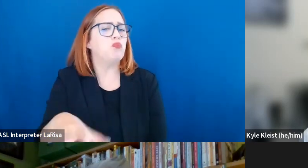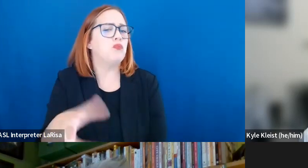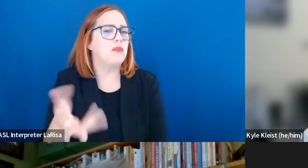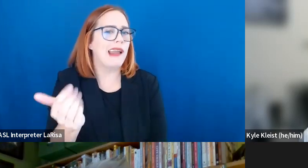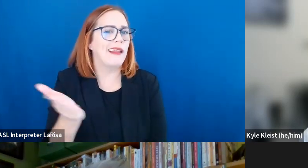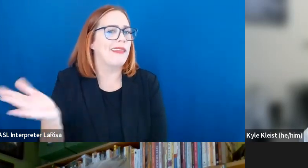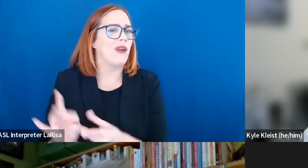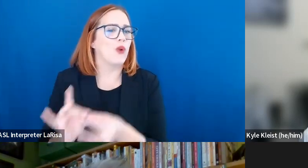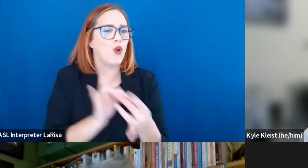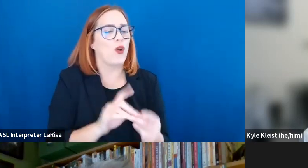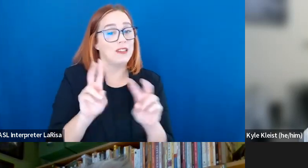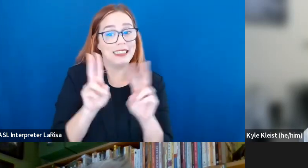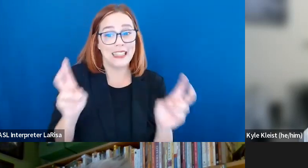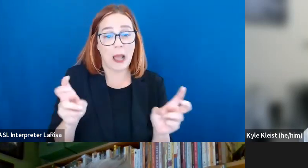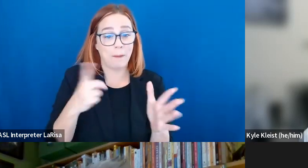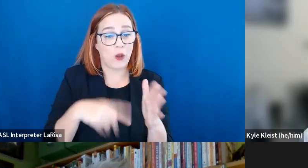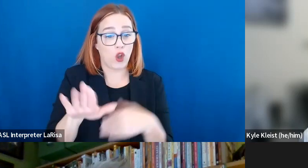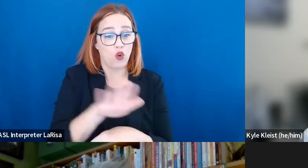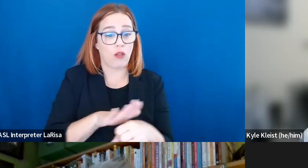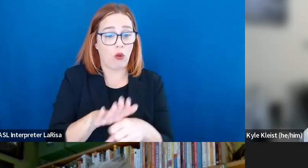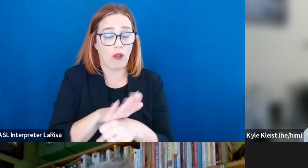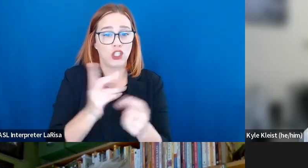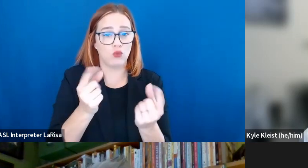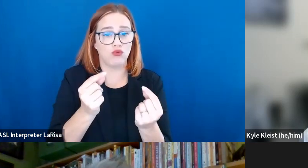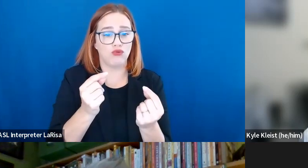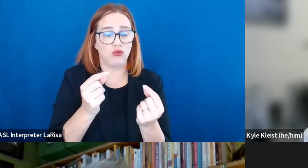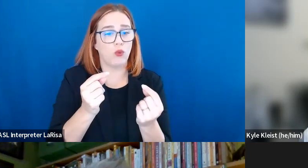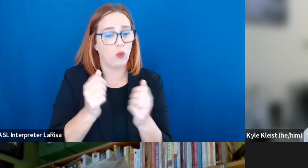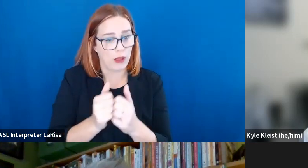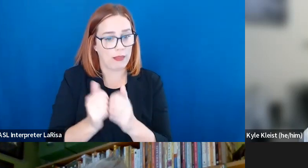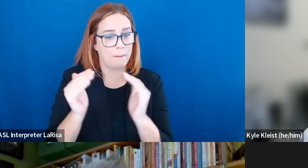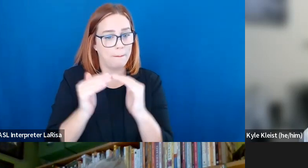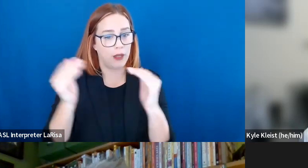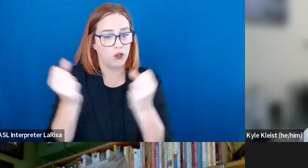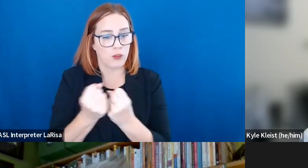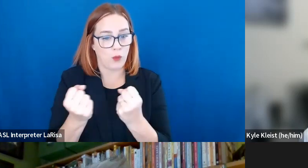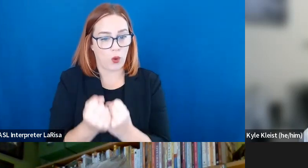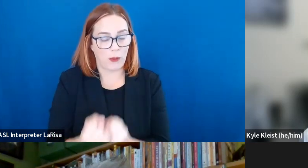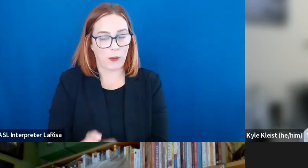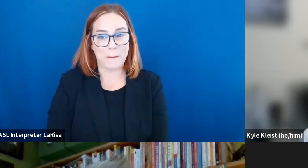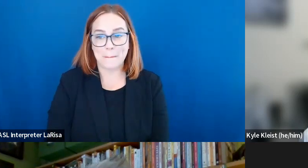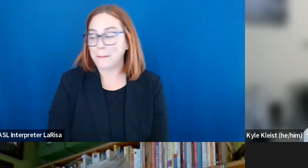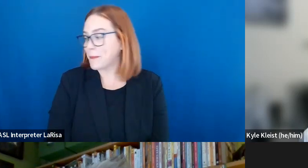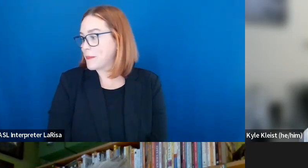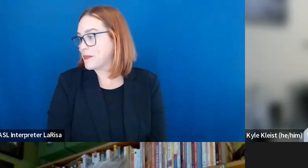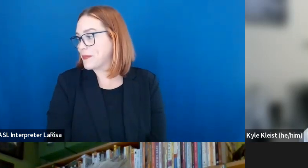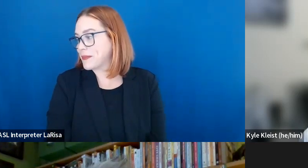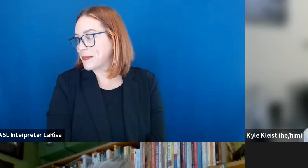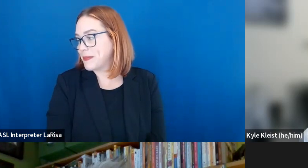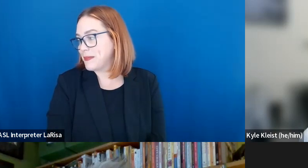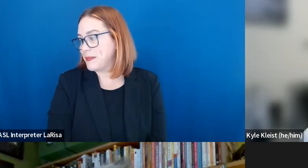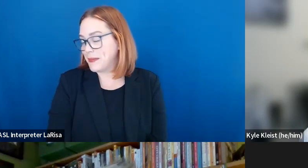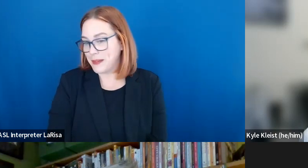around, what does your center do around peer support currently? So I see somebody saying groups is